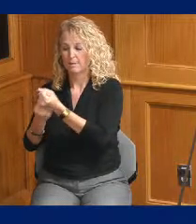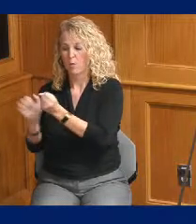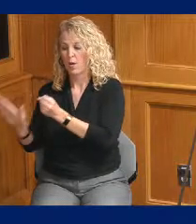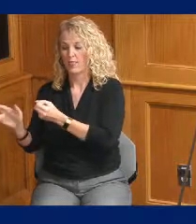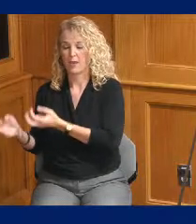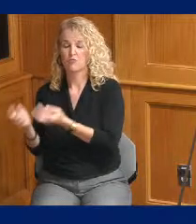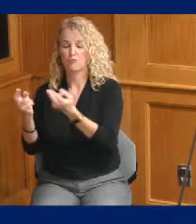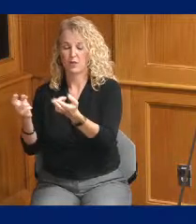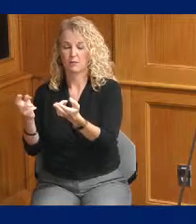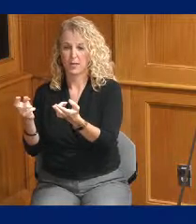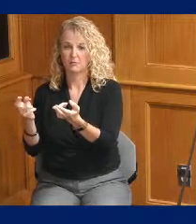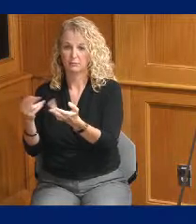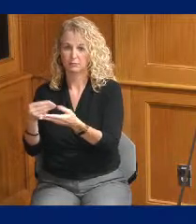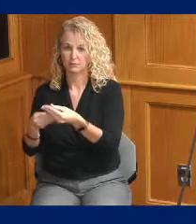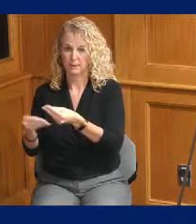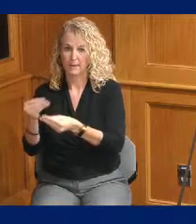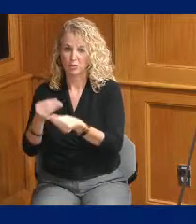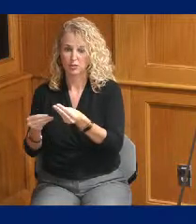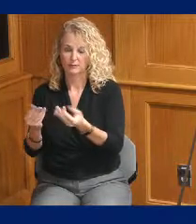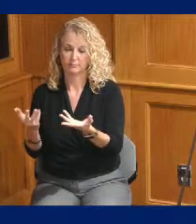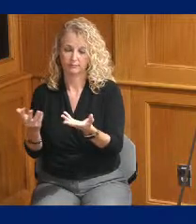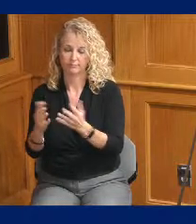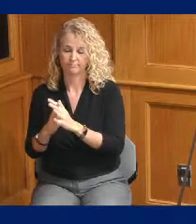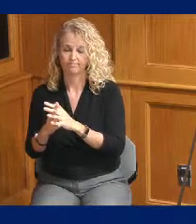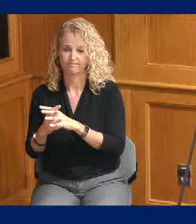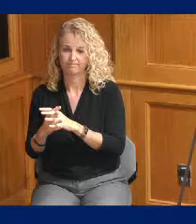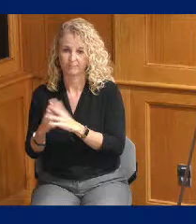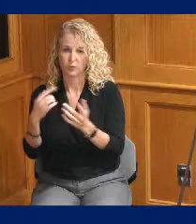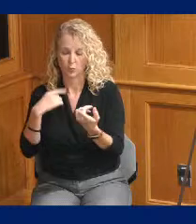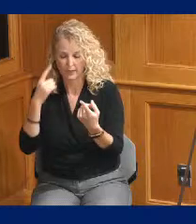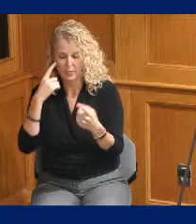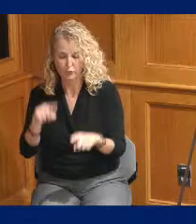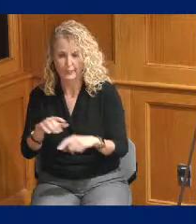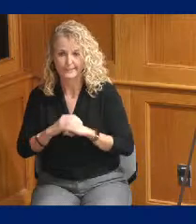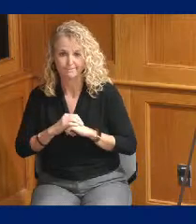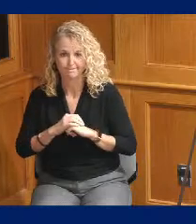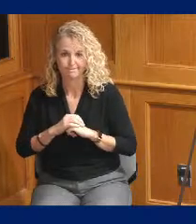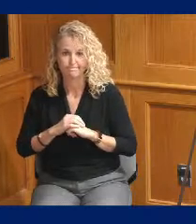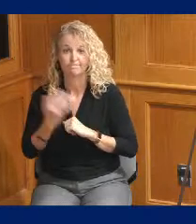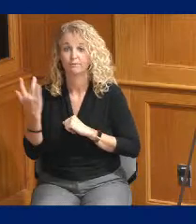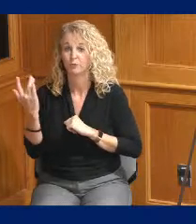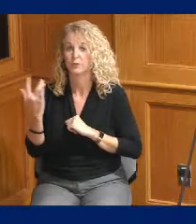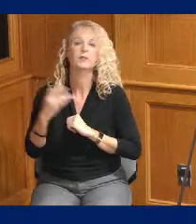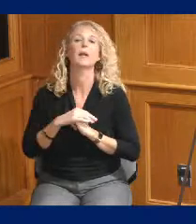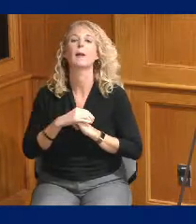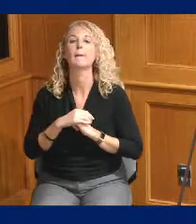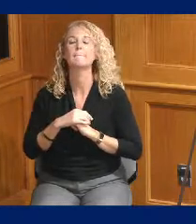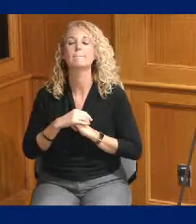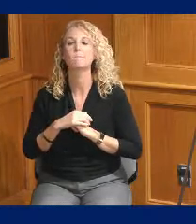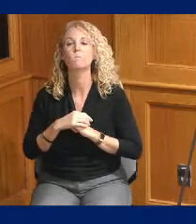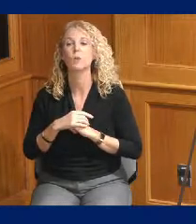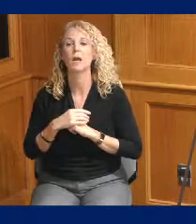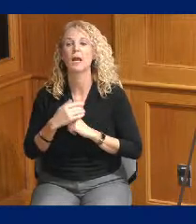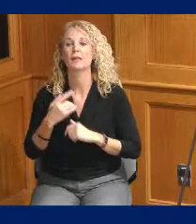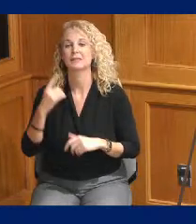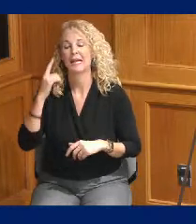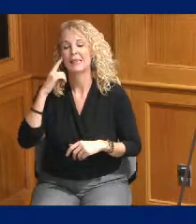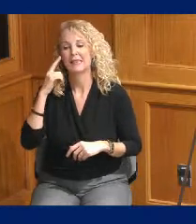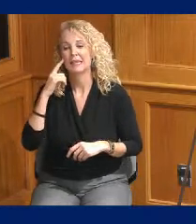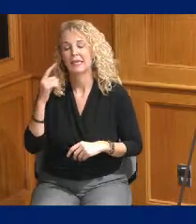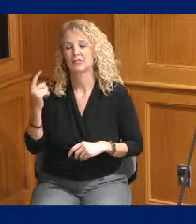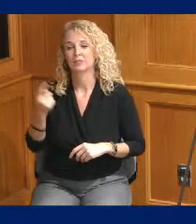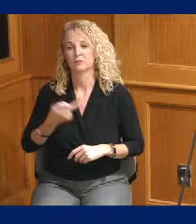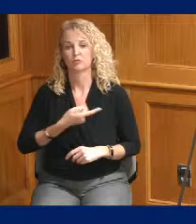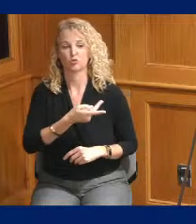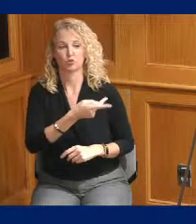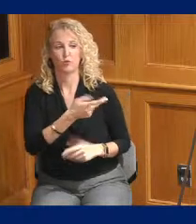recommended capital improvement plan as well as the operating budget. And I just want to take a moment. It was stressed, I think, by Reese and